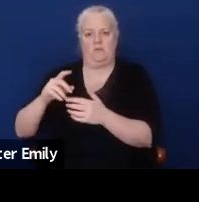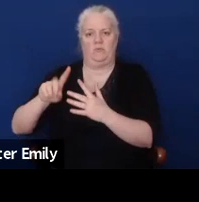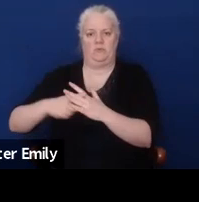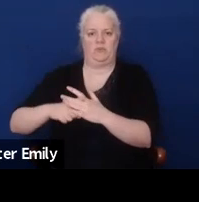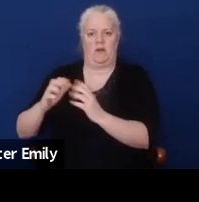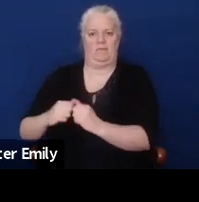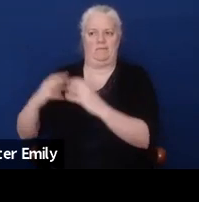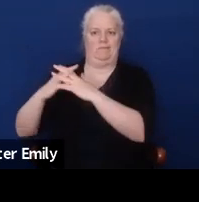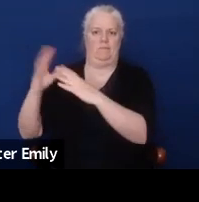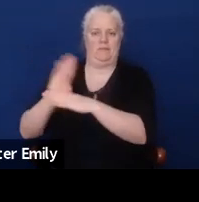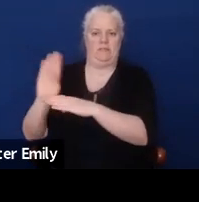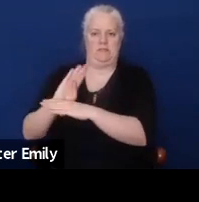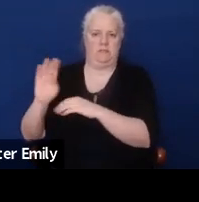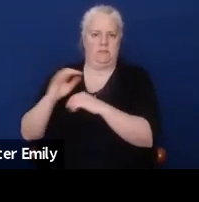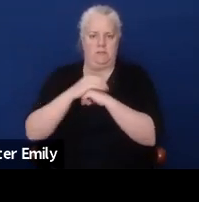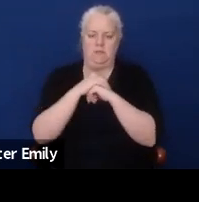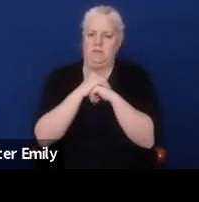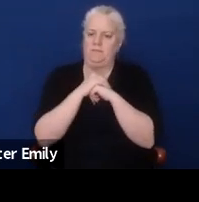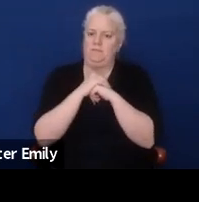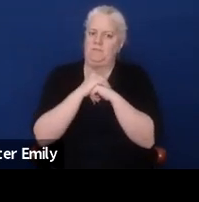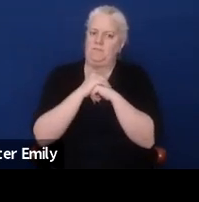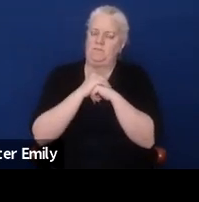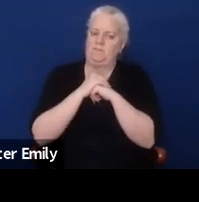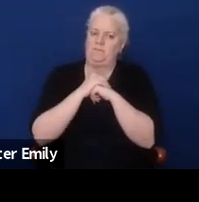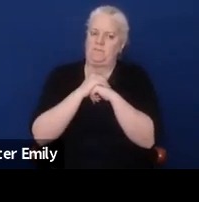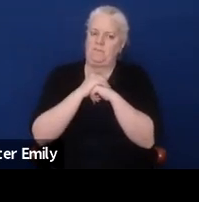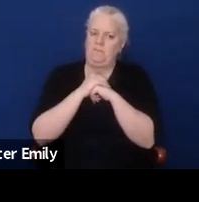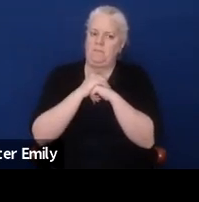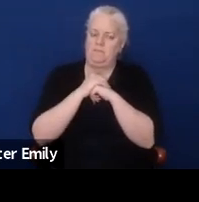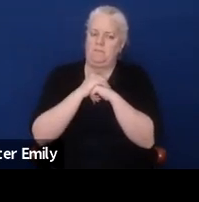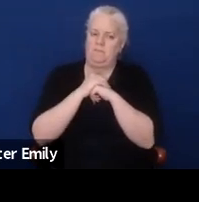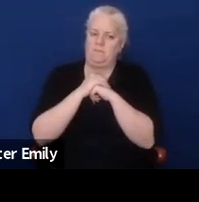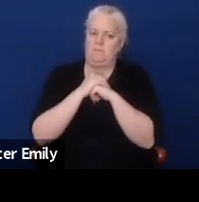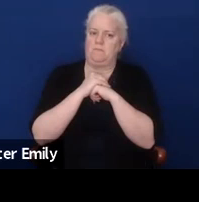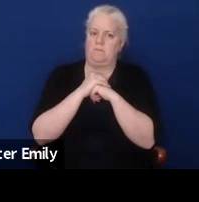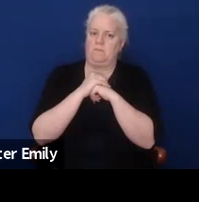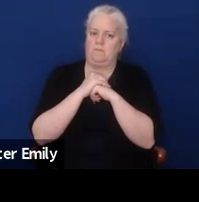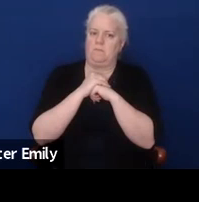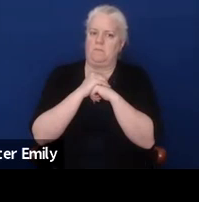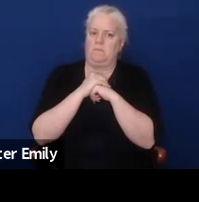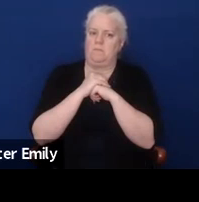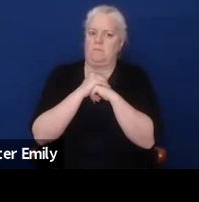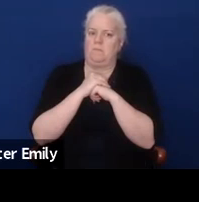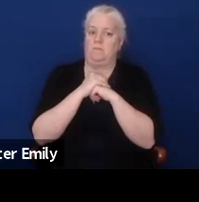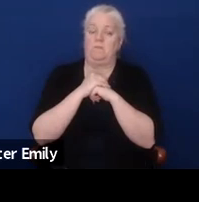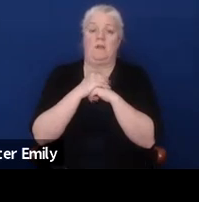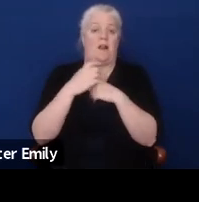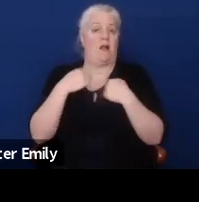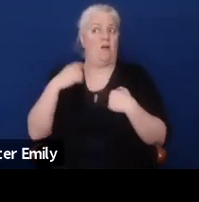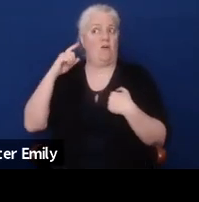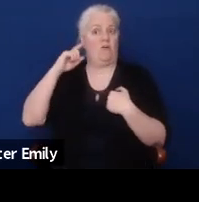sorry, seed money for starting a business. But um, I heard that from March